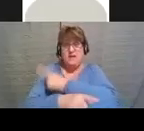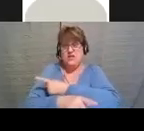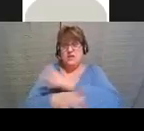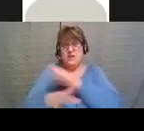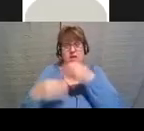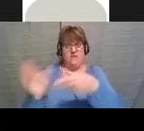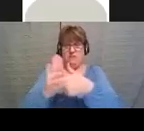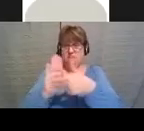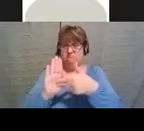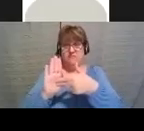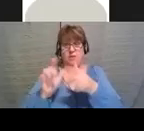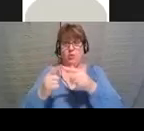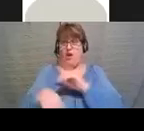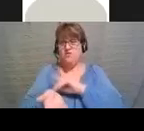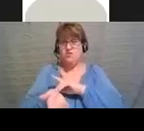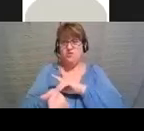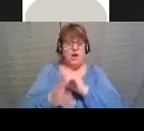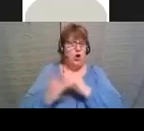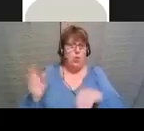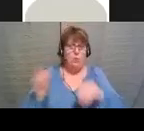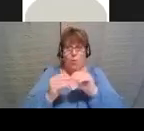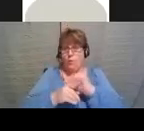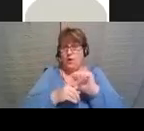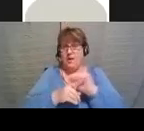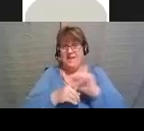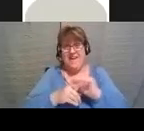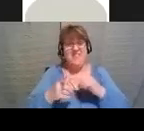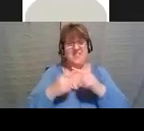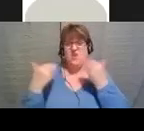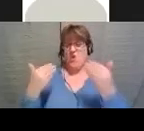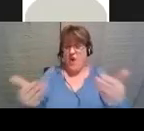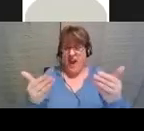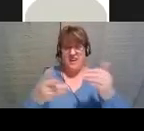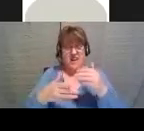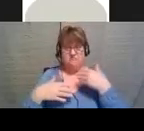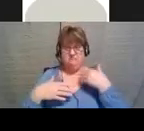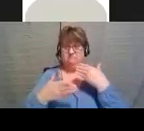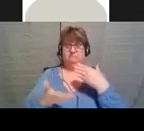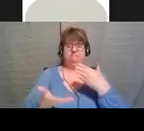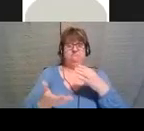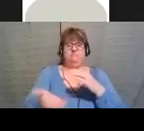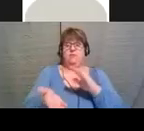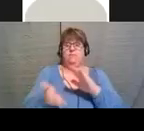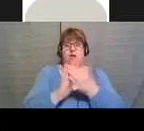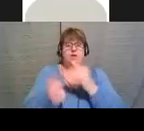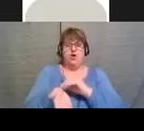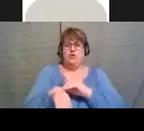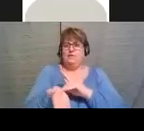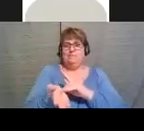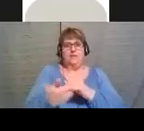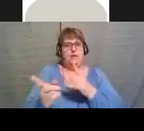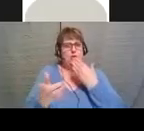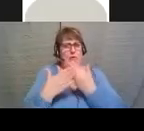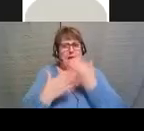further training, and they're free to go practice. Is that a good idea? That's a pretty dangerous